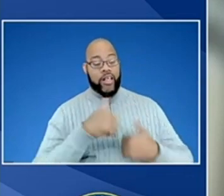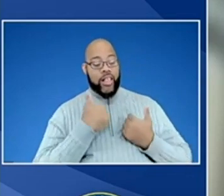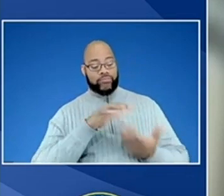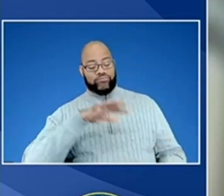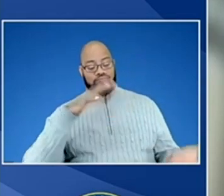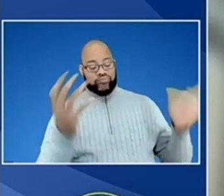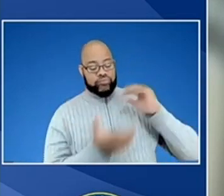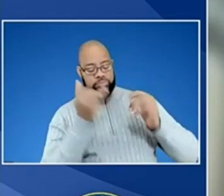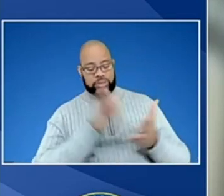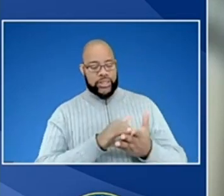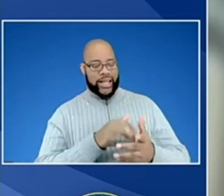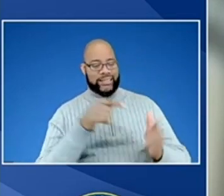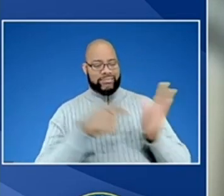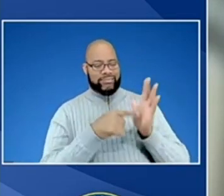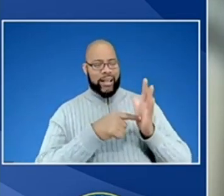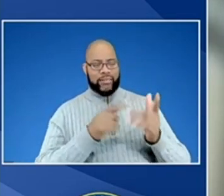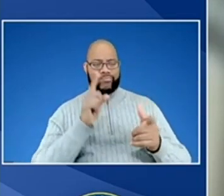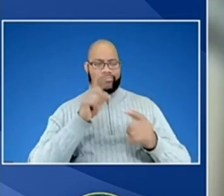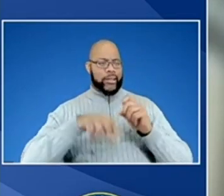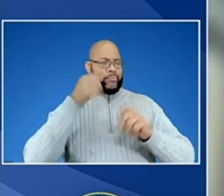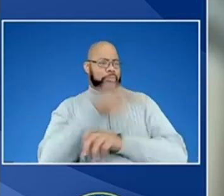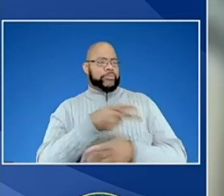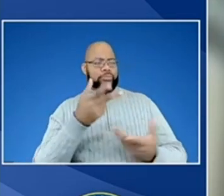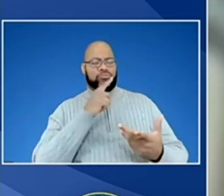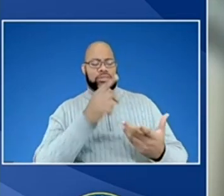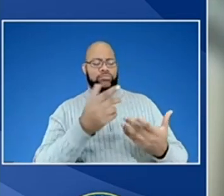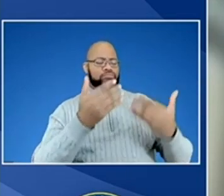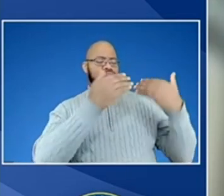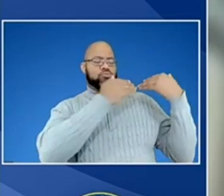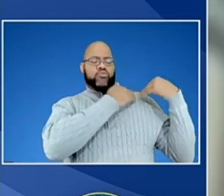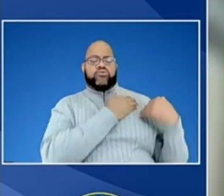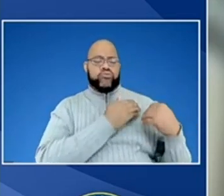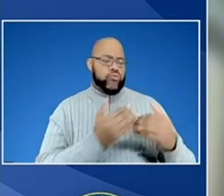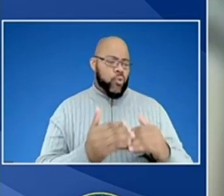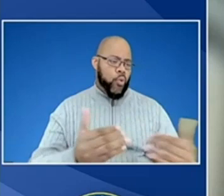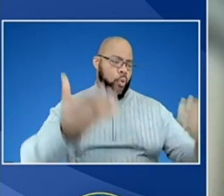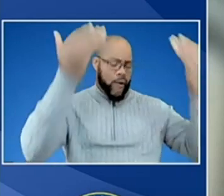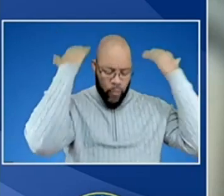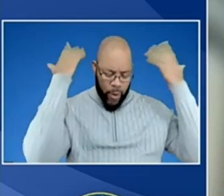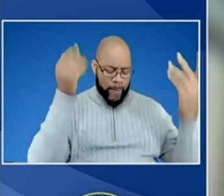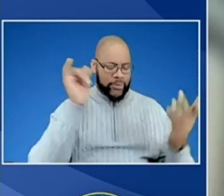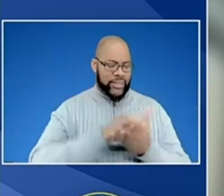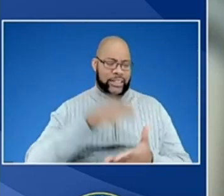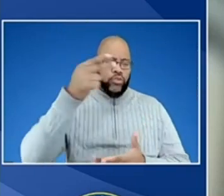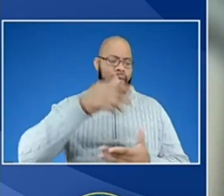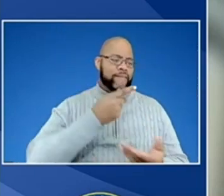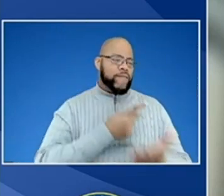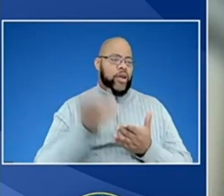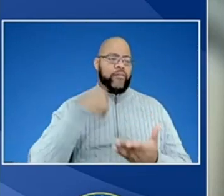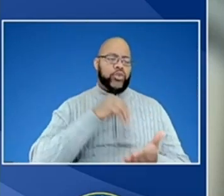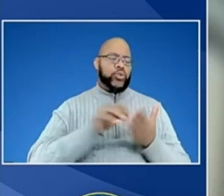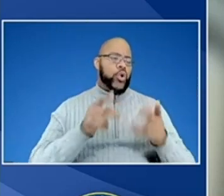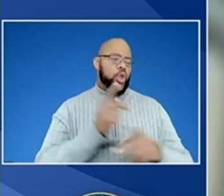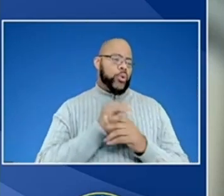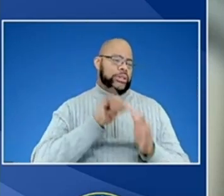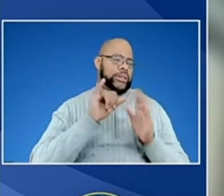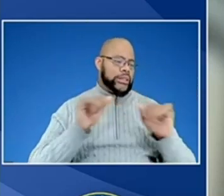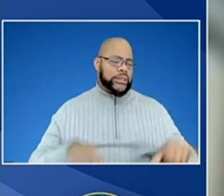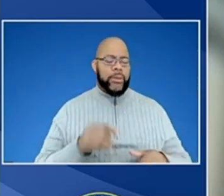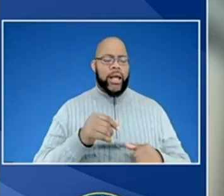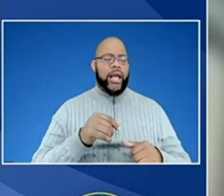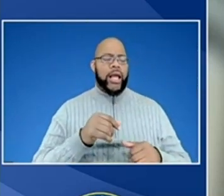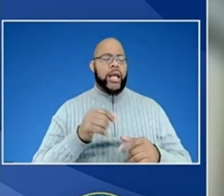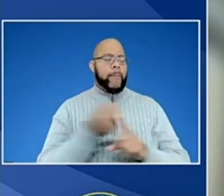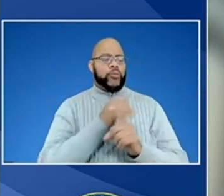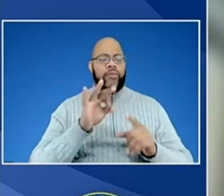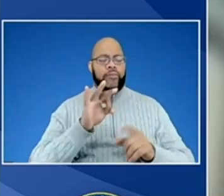to insurmountable debt that continues to burden them because of the historic failures of our student loan system and the abuses of predatory